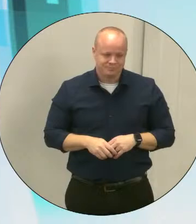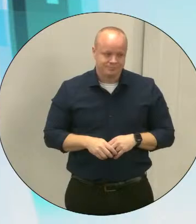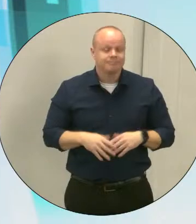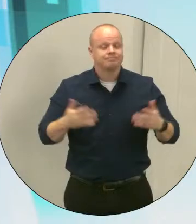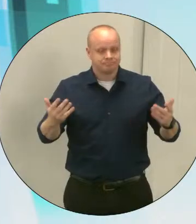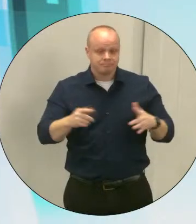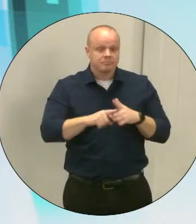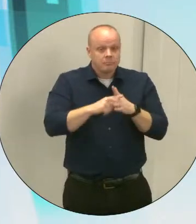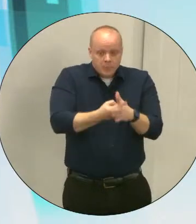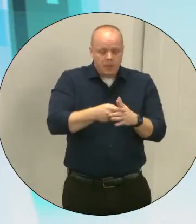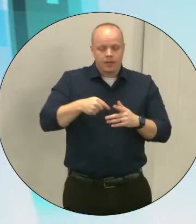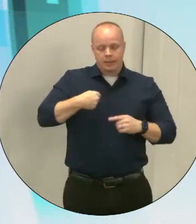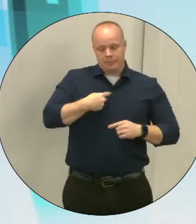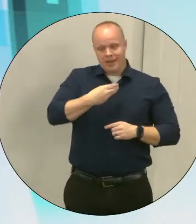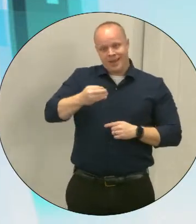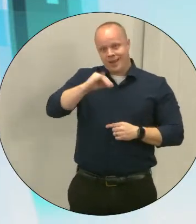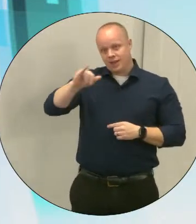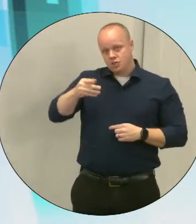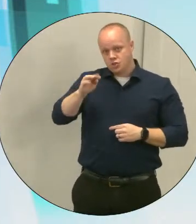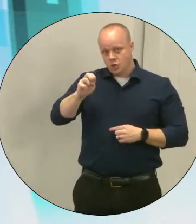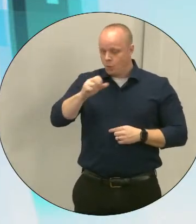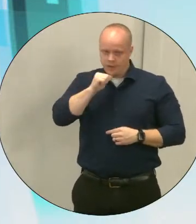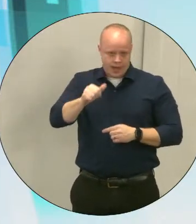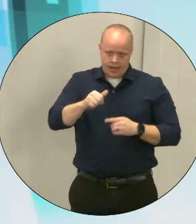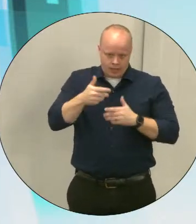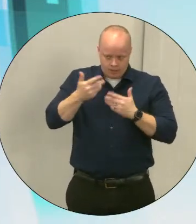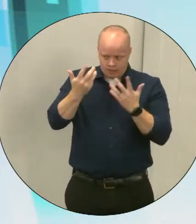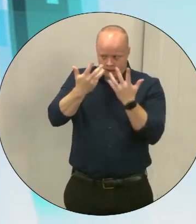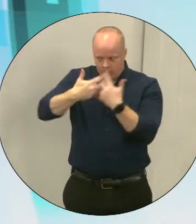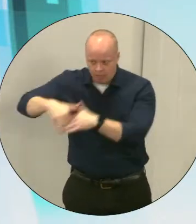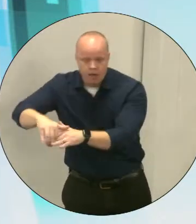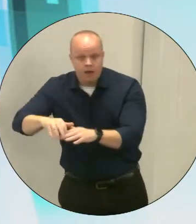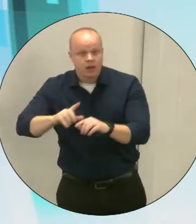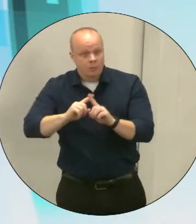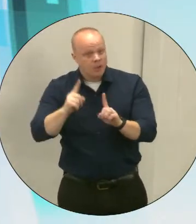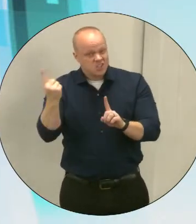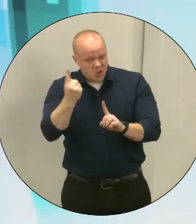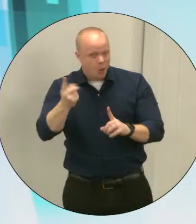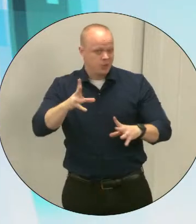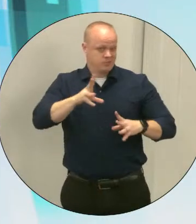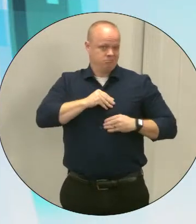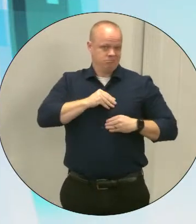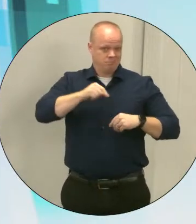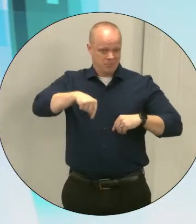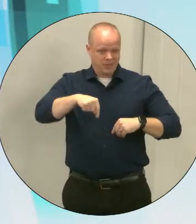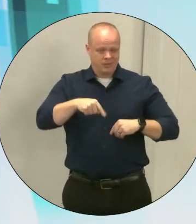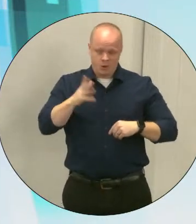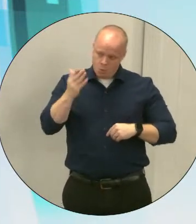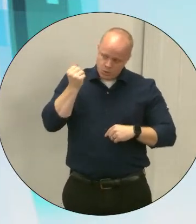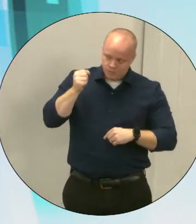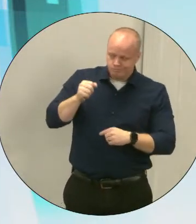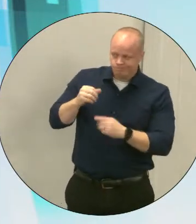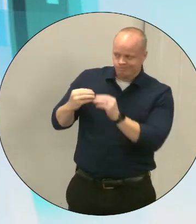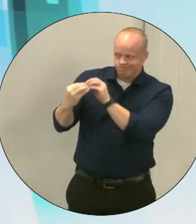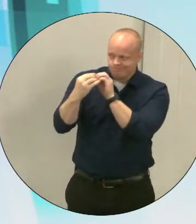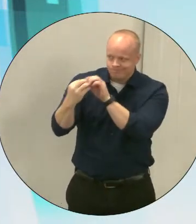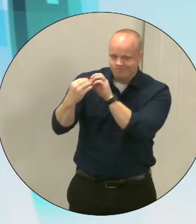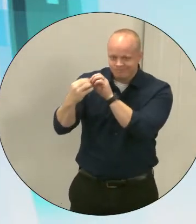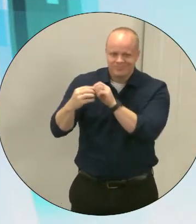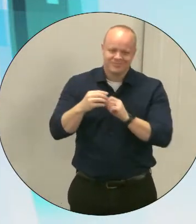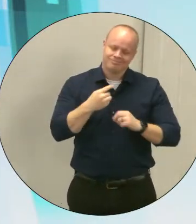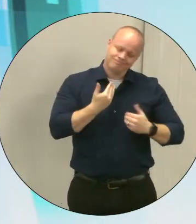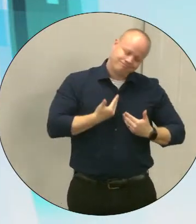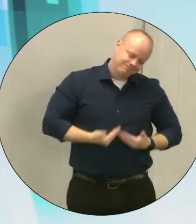In the beginning, me and Joan didn't get along, but she always embraced me and I always pushed back, like David Gomez always